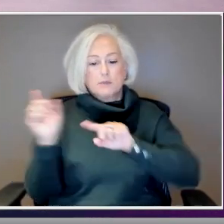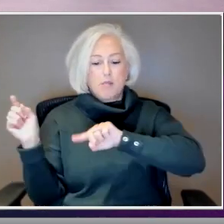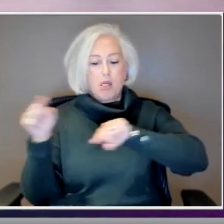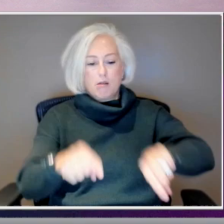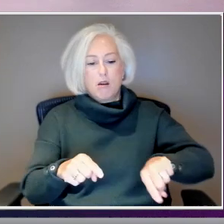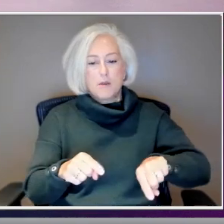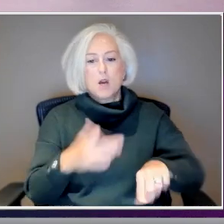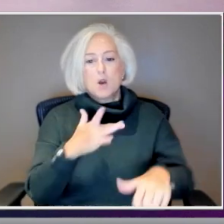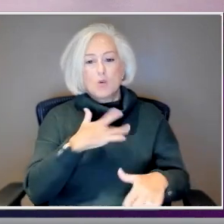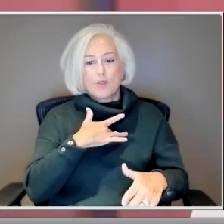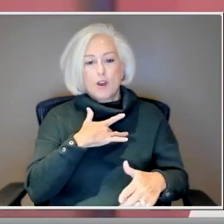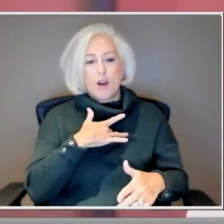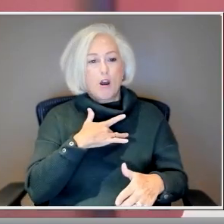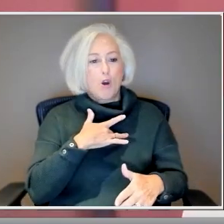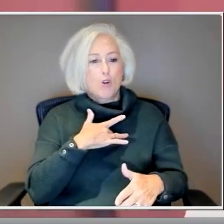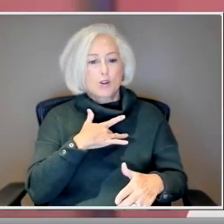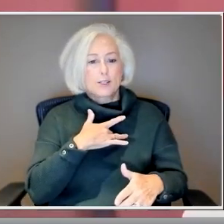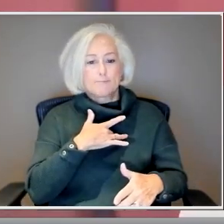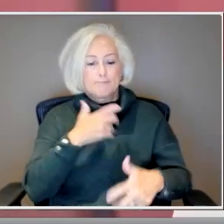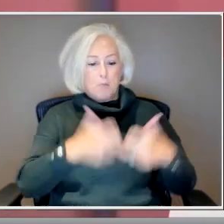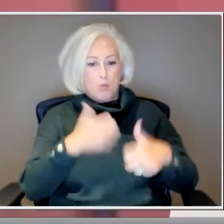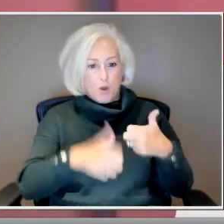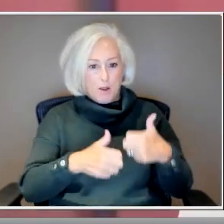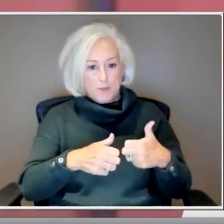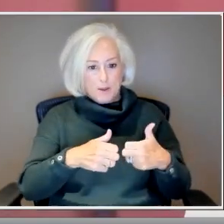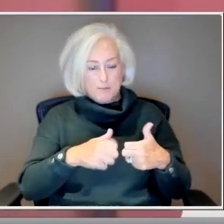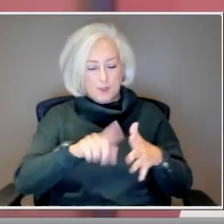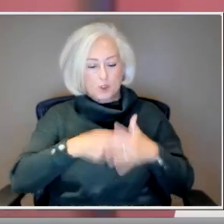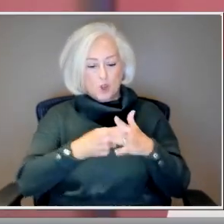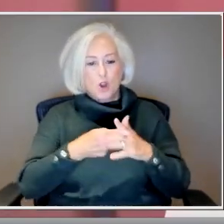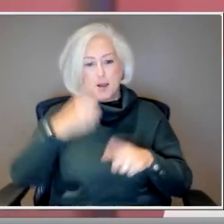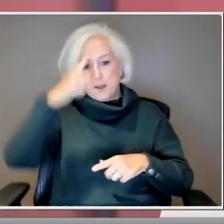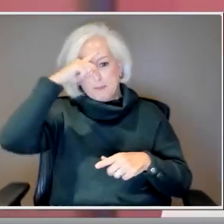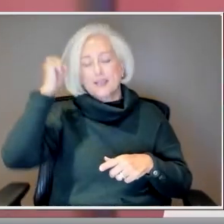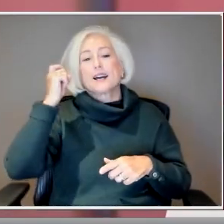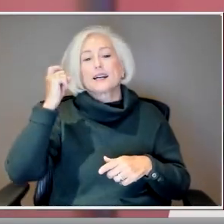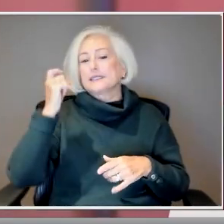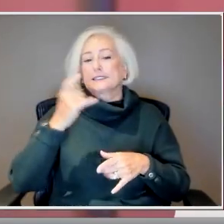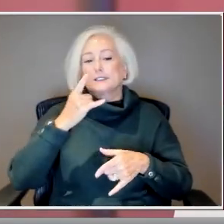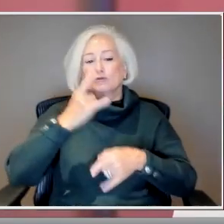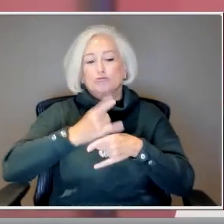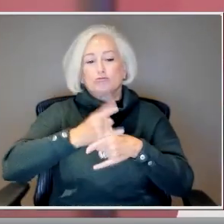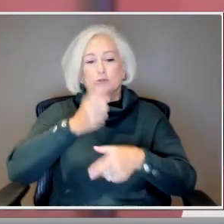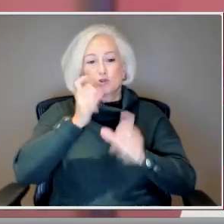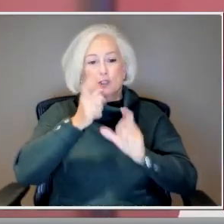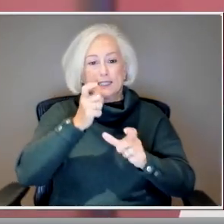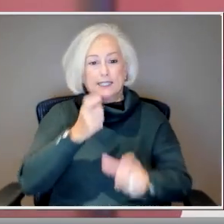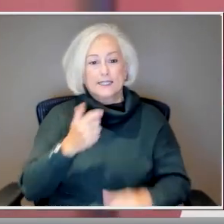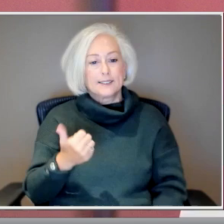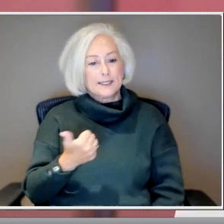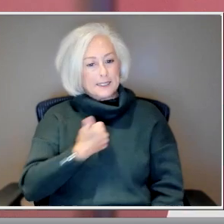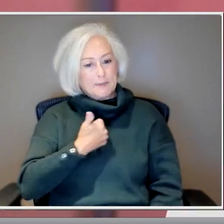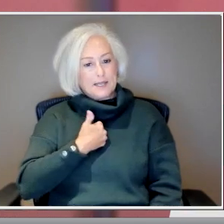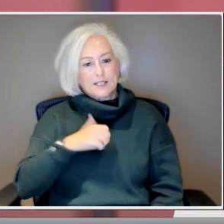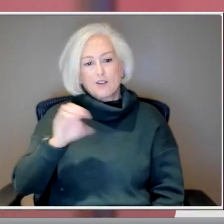triggered by drinking? So I'm an electrophysiologist, and so I would say fairly frequently, especially the younger